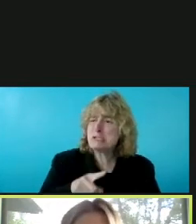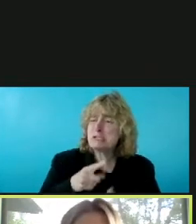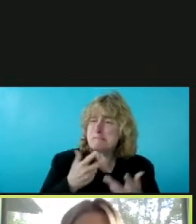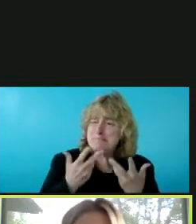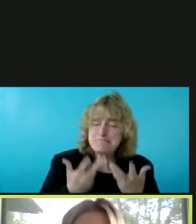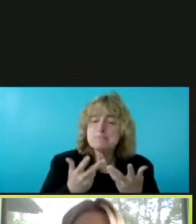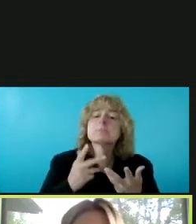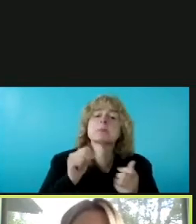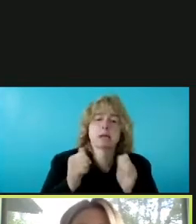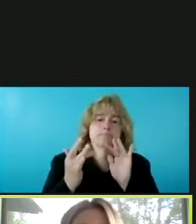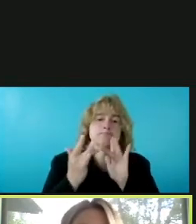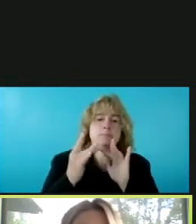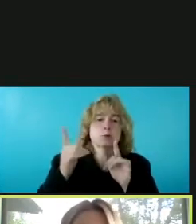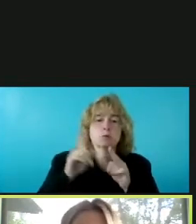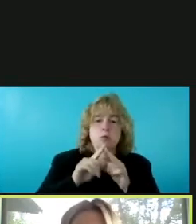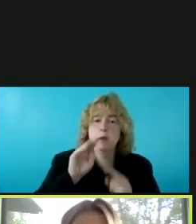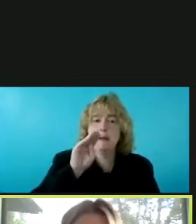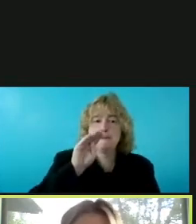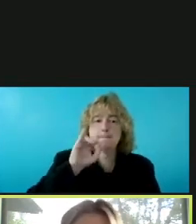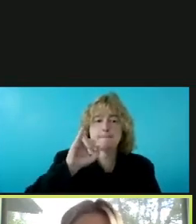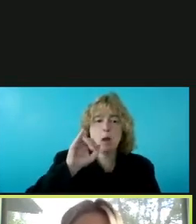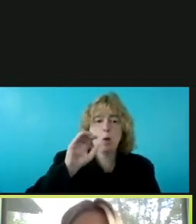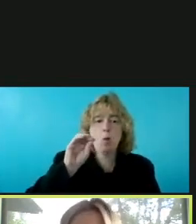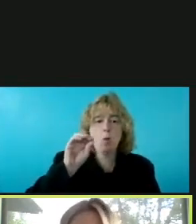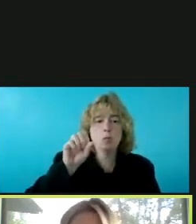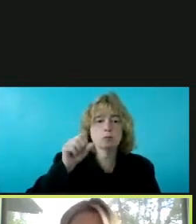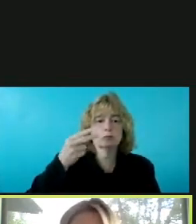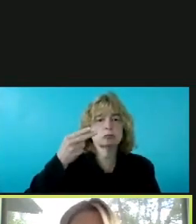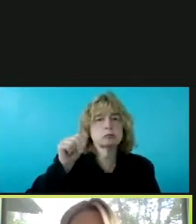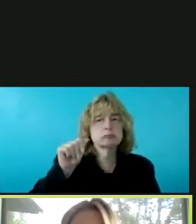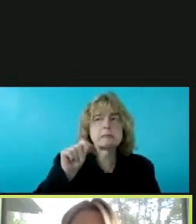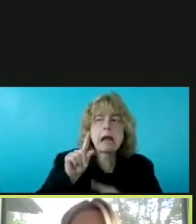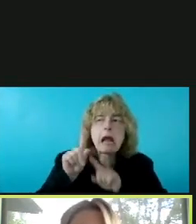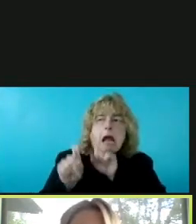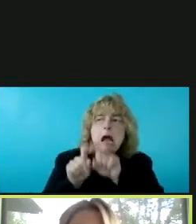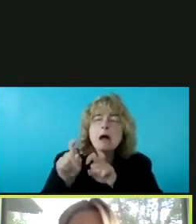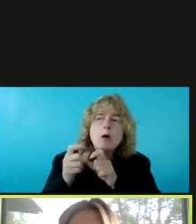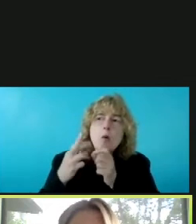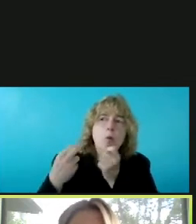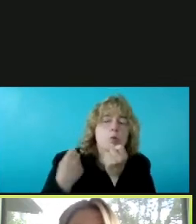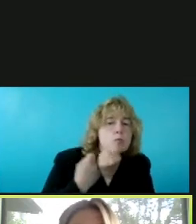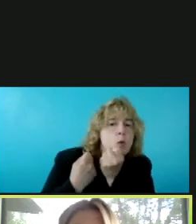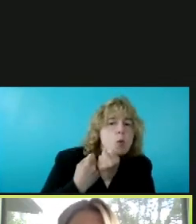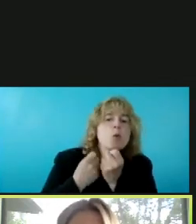to my OSHA hotline to ask for support or a question at